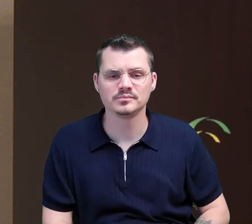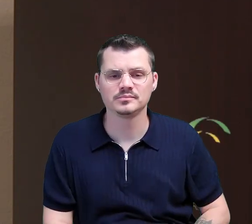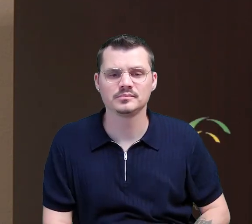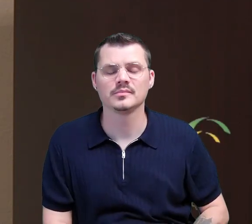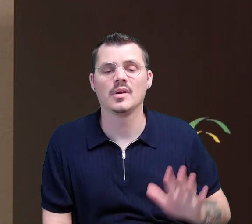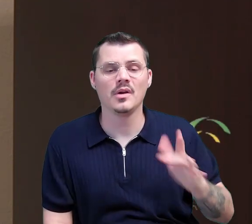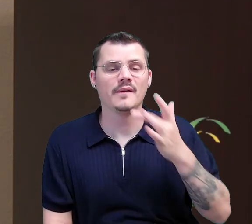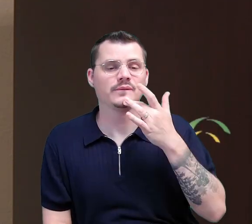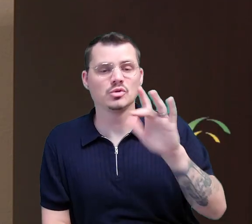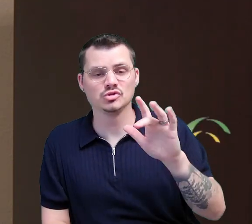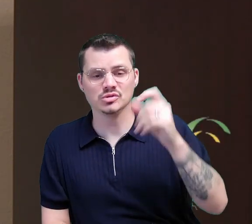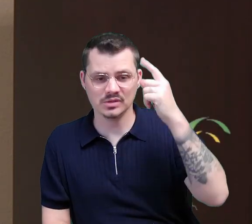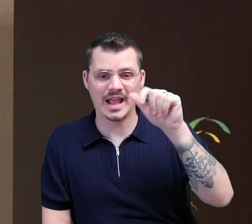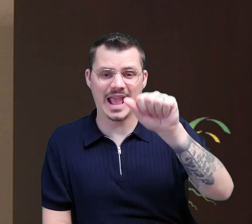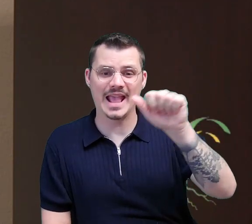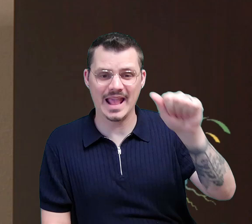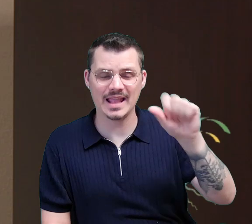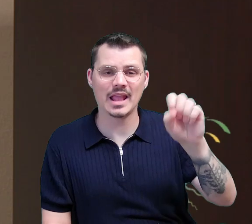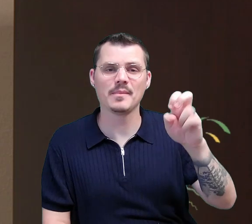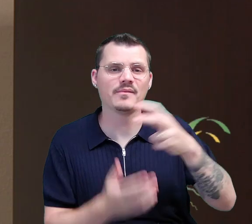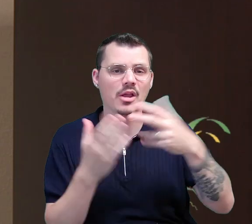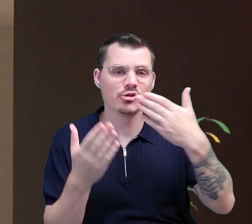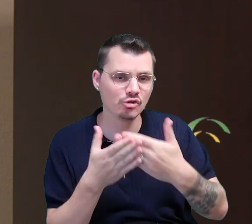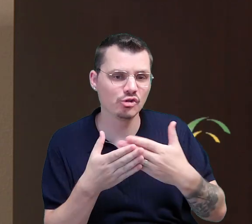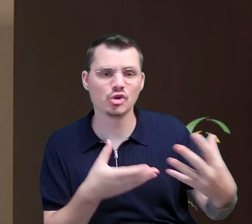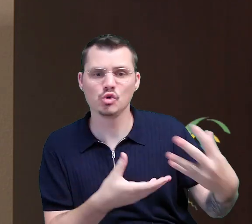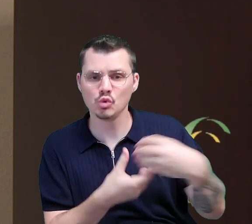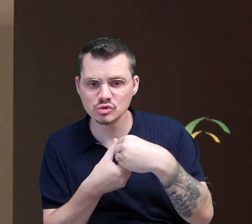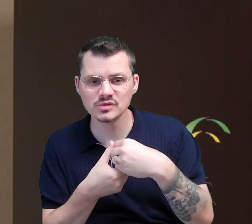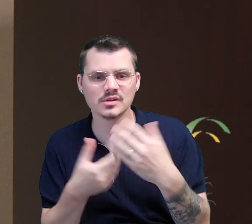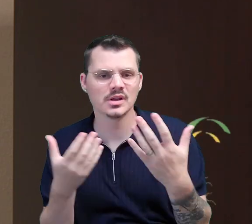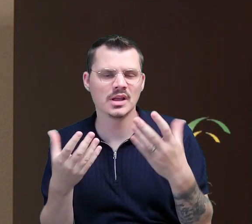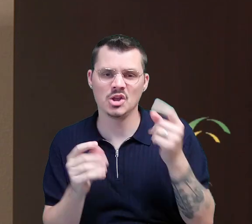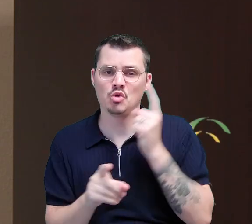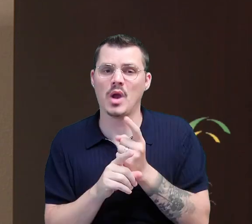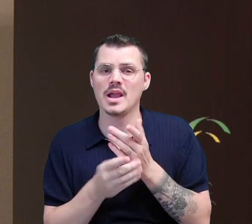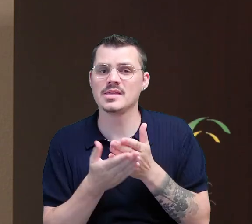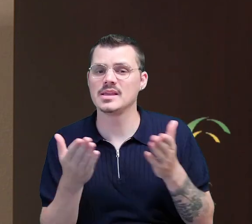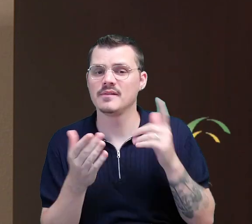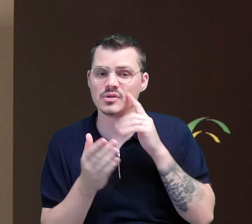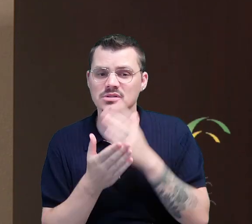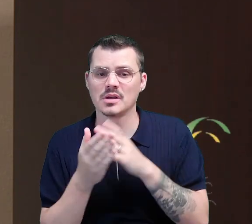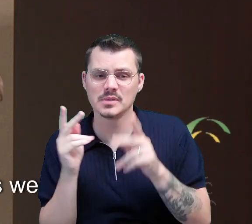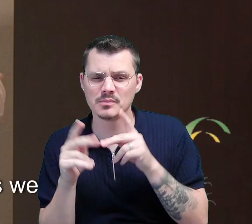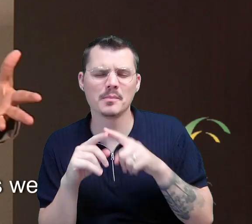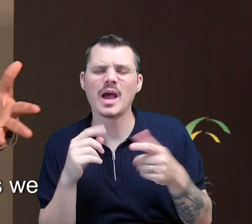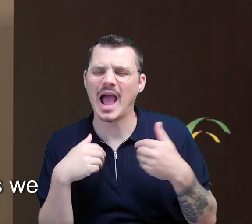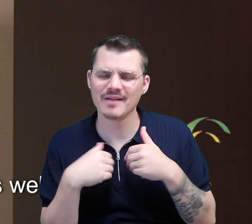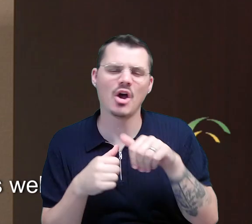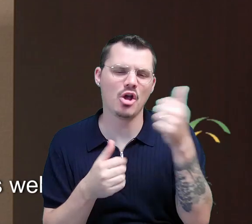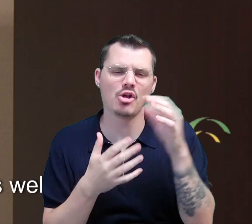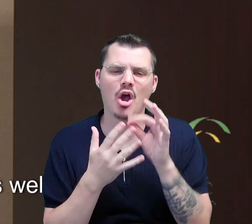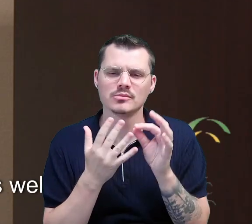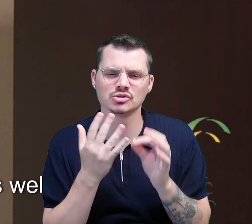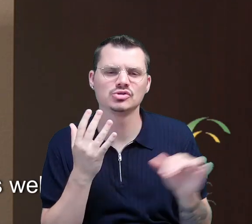useful. Fortunately, AA can be very good, very inclusive, can be just the right thing for people, but there's a bunch of